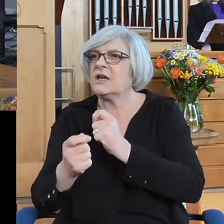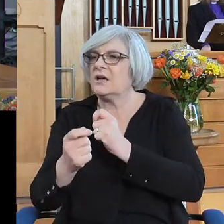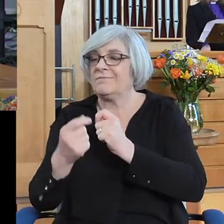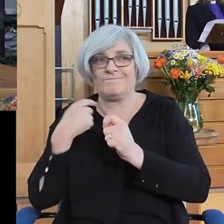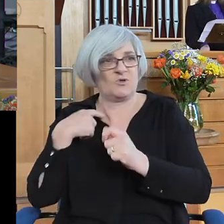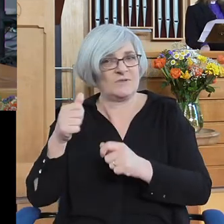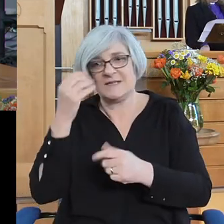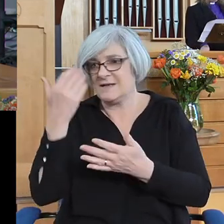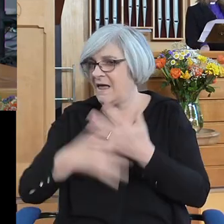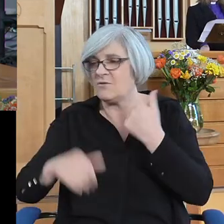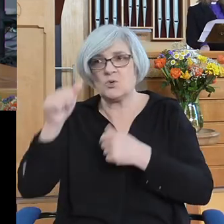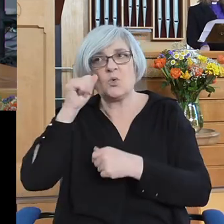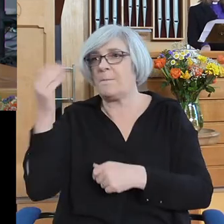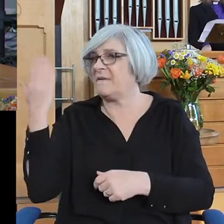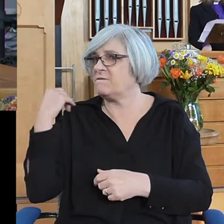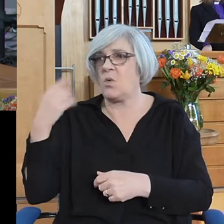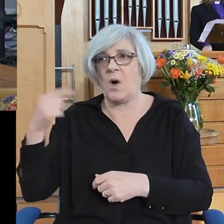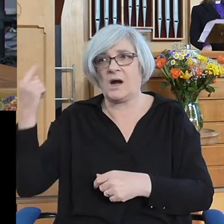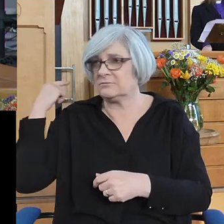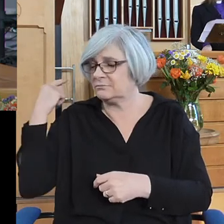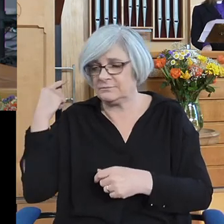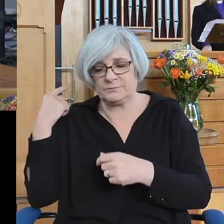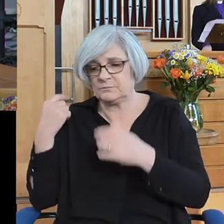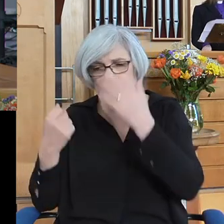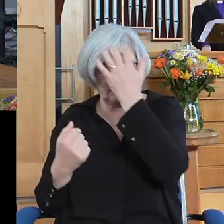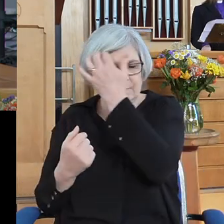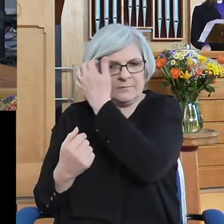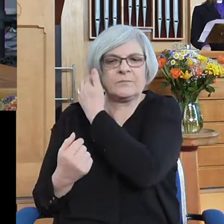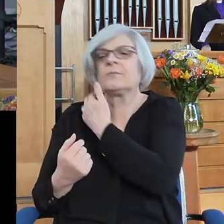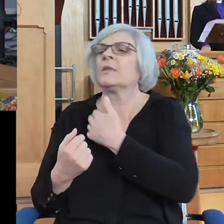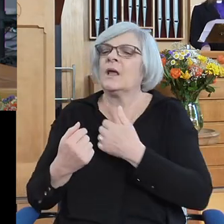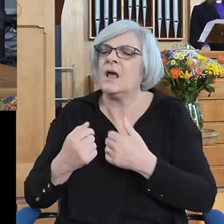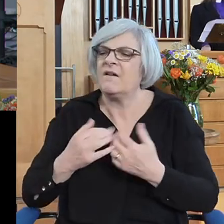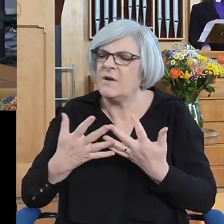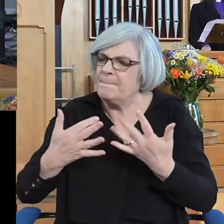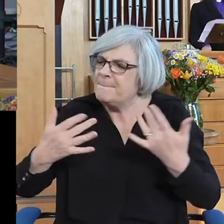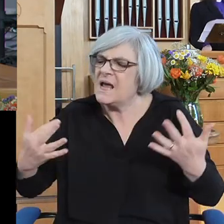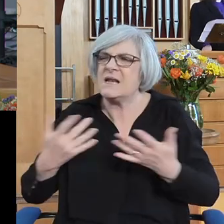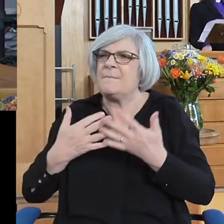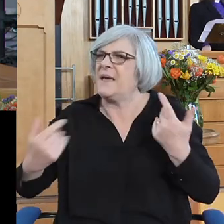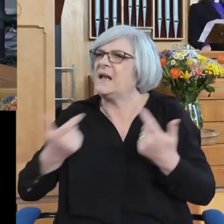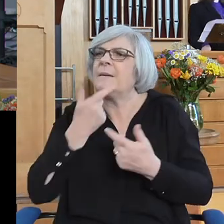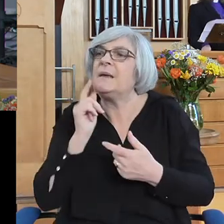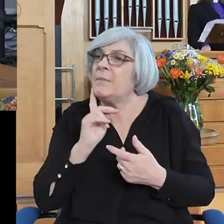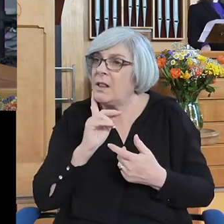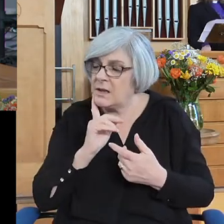ever known in my journey with the church. And for many, many